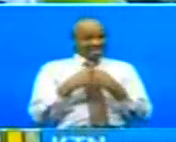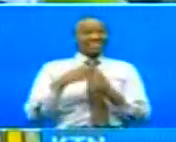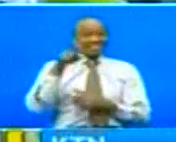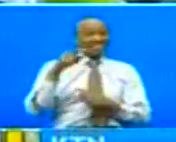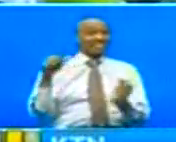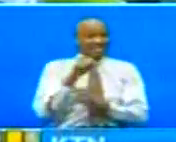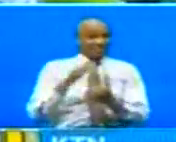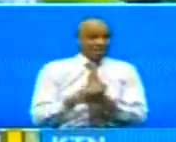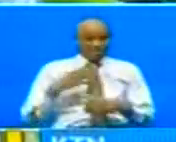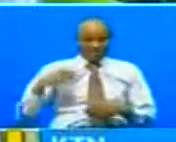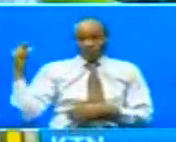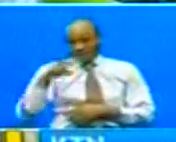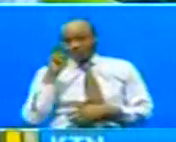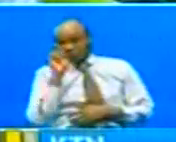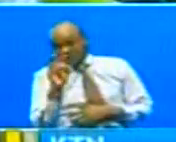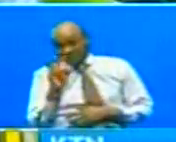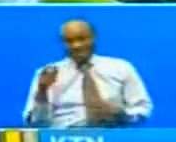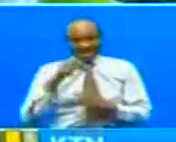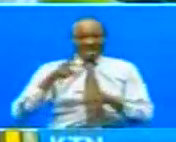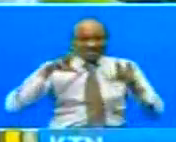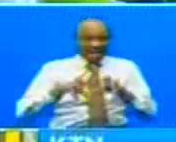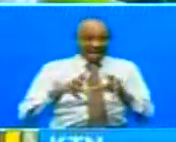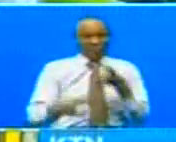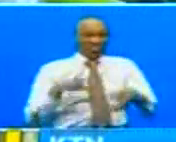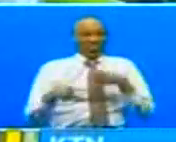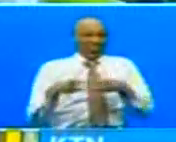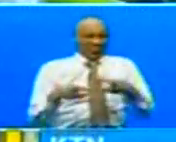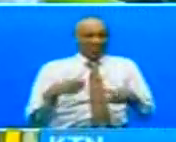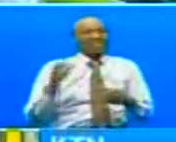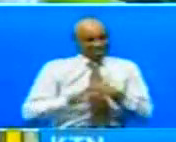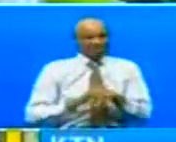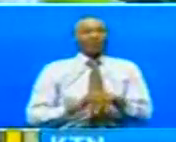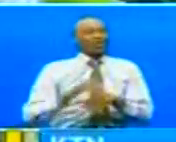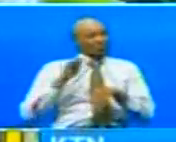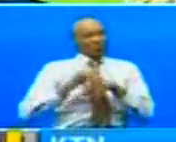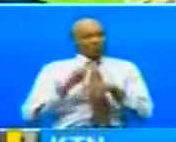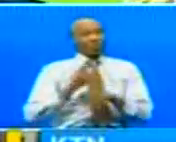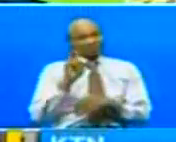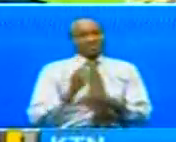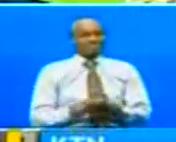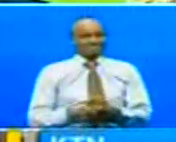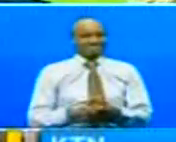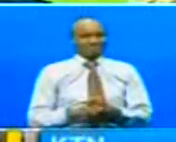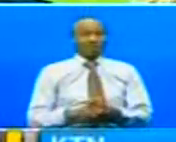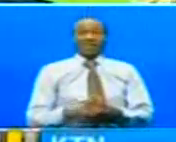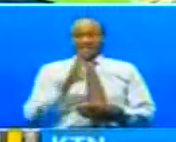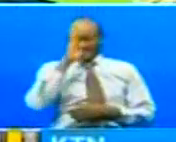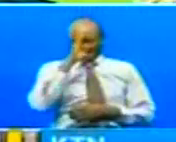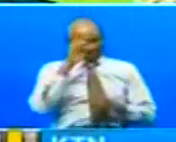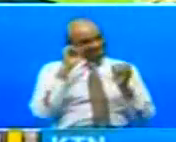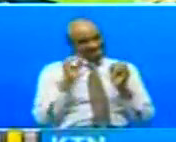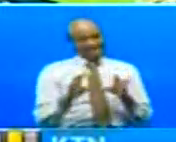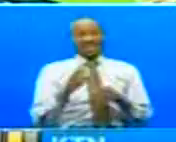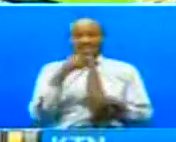drivers, but for the spectators who come and watch cars getting stuck or going through mud, will be a very, very exciting episode this weekend. It is with no doubt that the